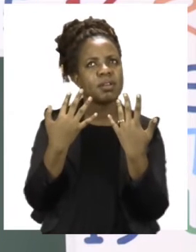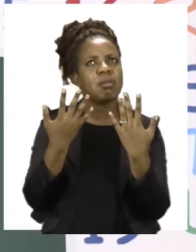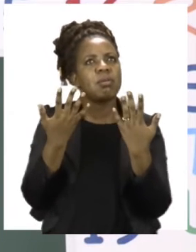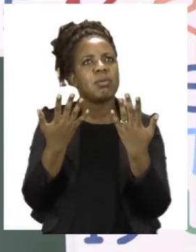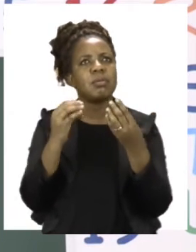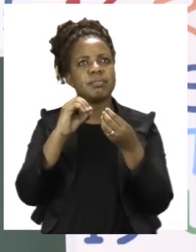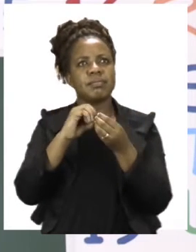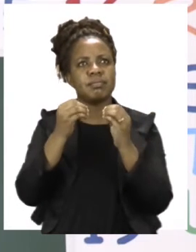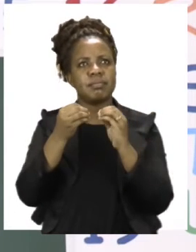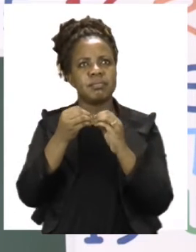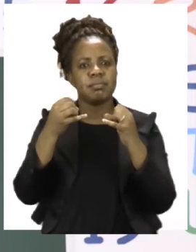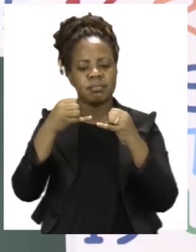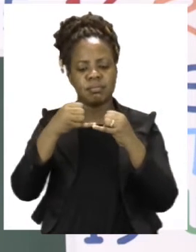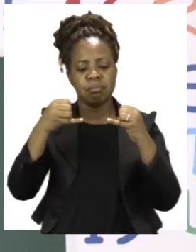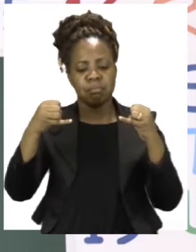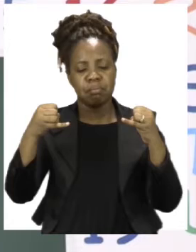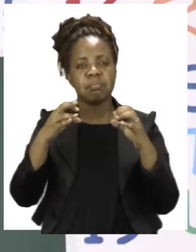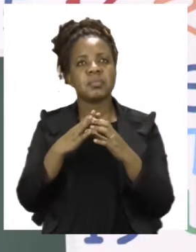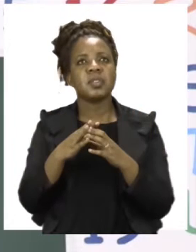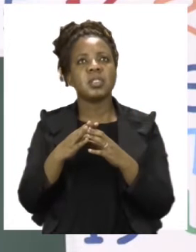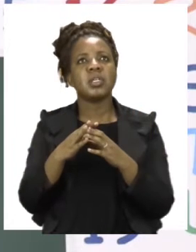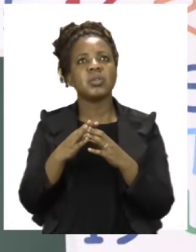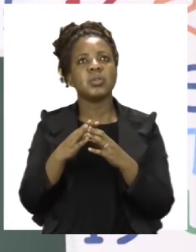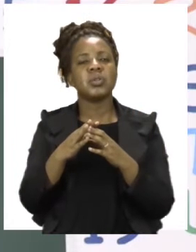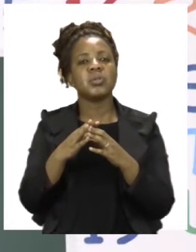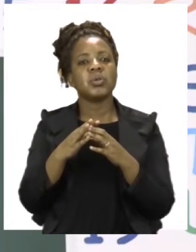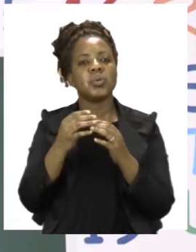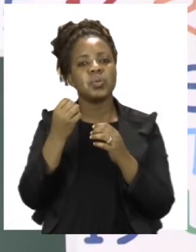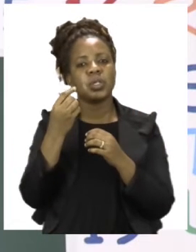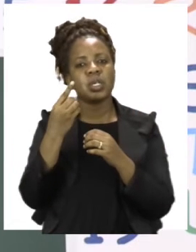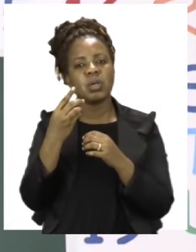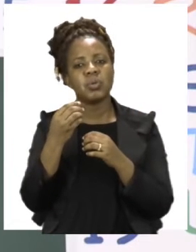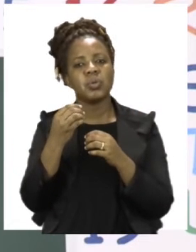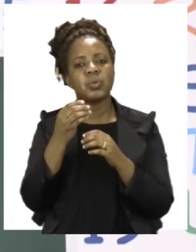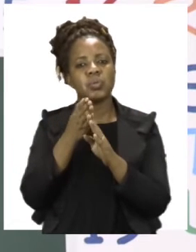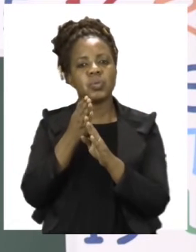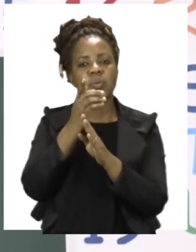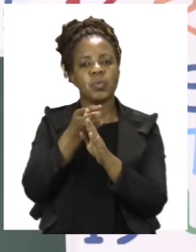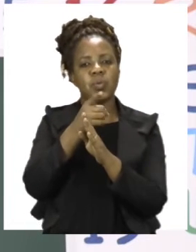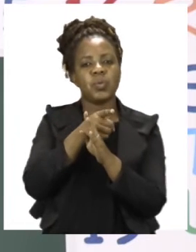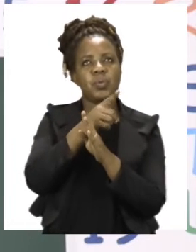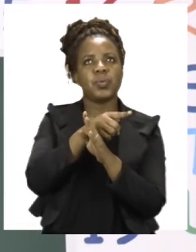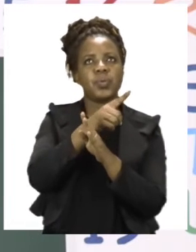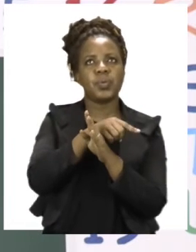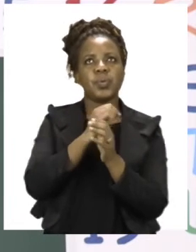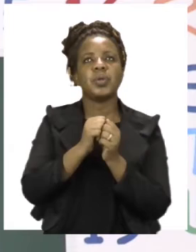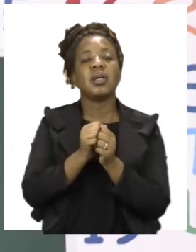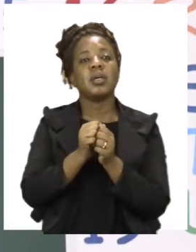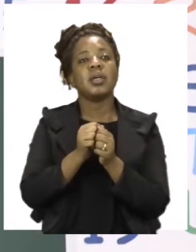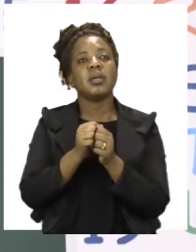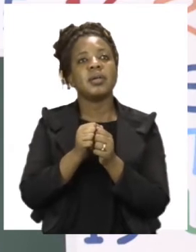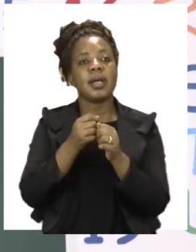to count backwards. And we're going to count backwards until we get to 9. Let's use